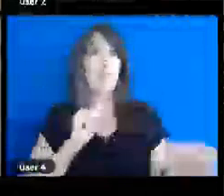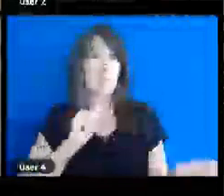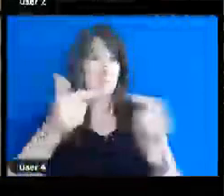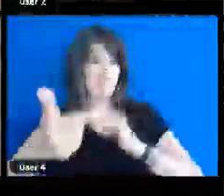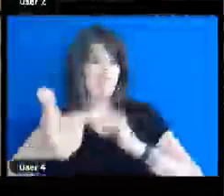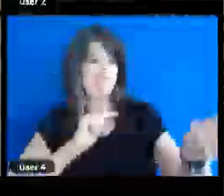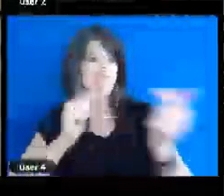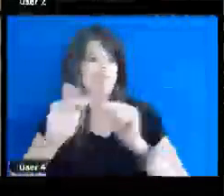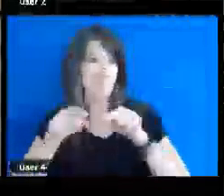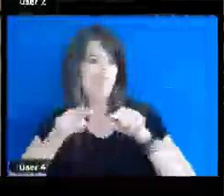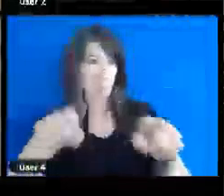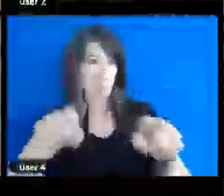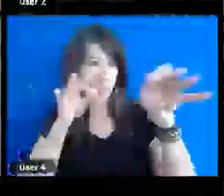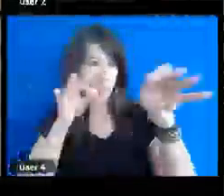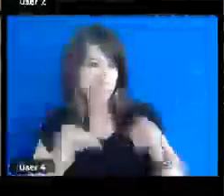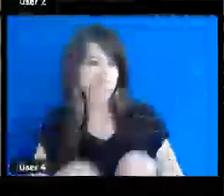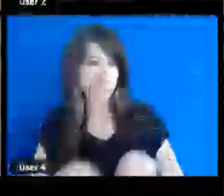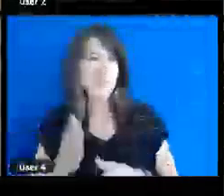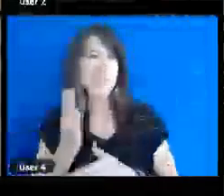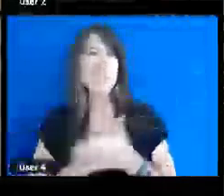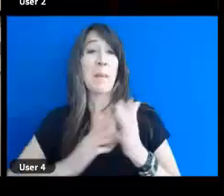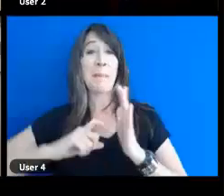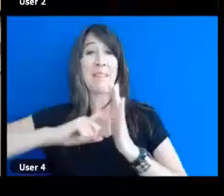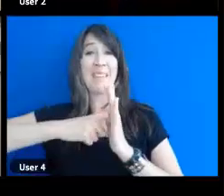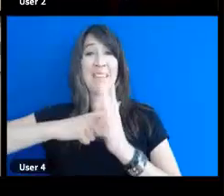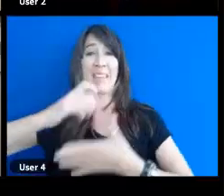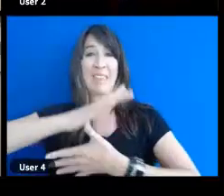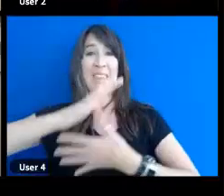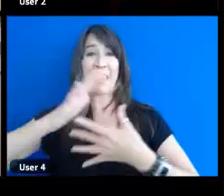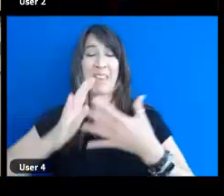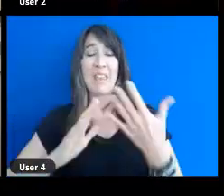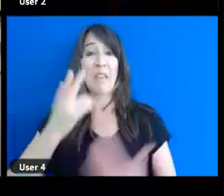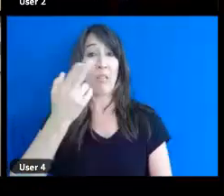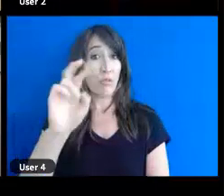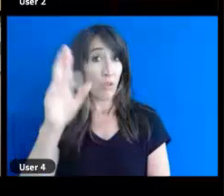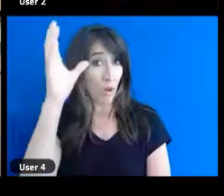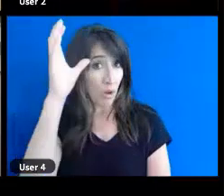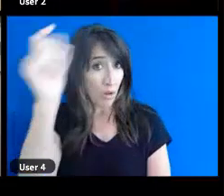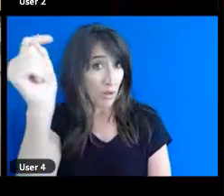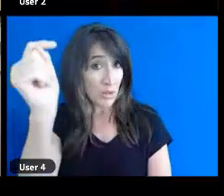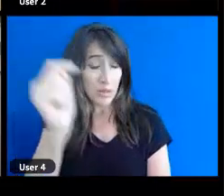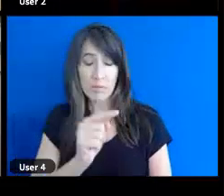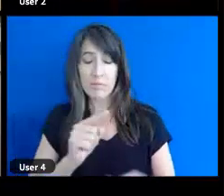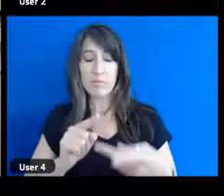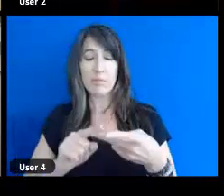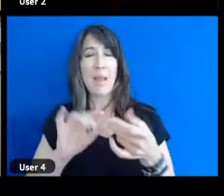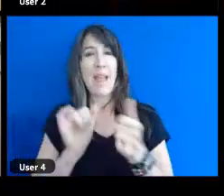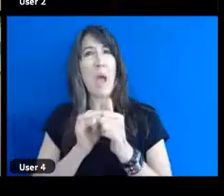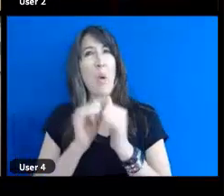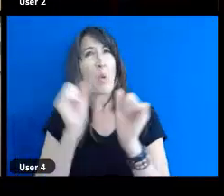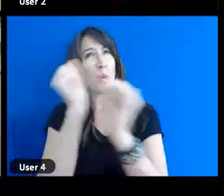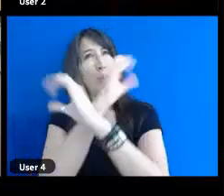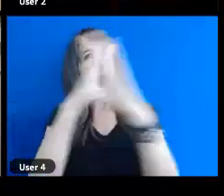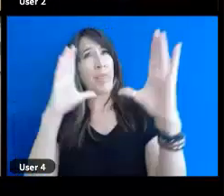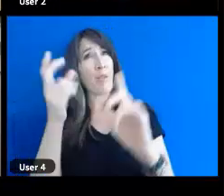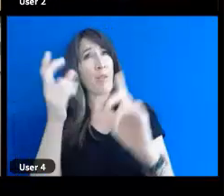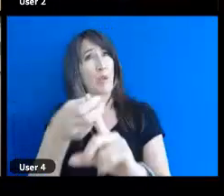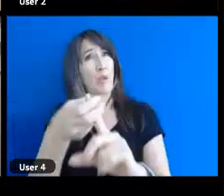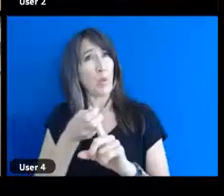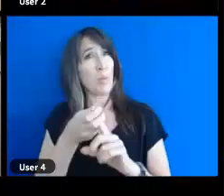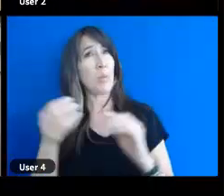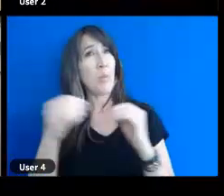and I are going to trade back and forth, we're going to go through some of the key human resources concepts, how to think of recruitment